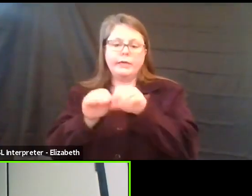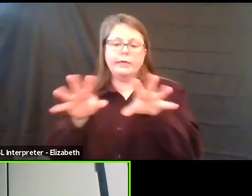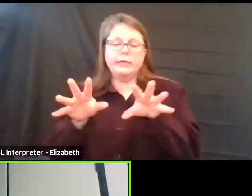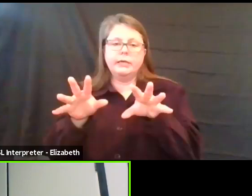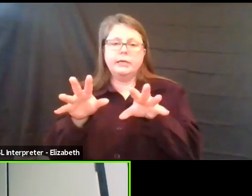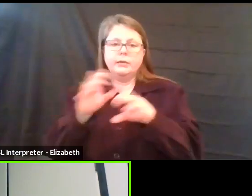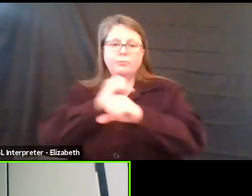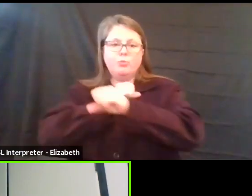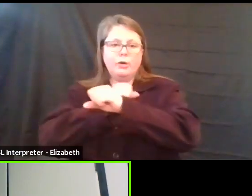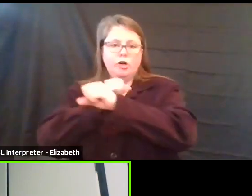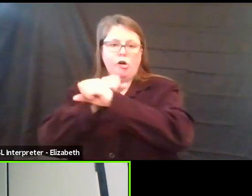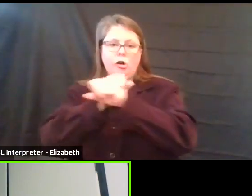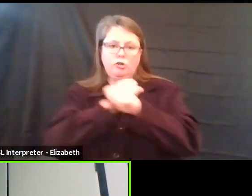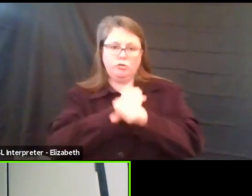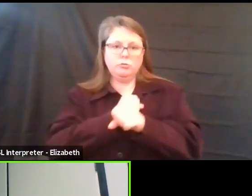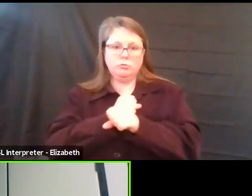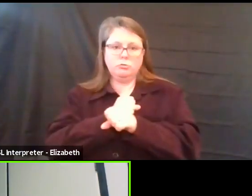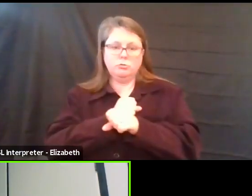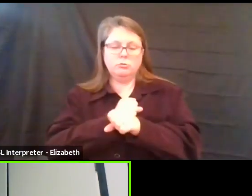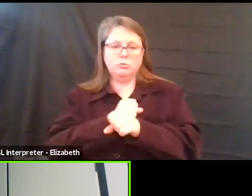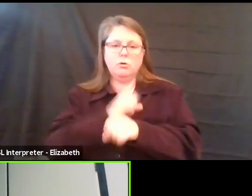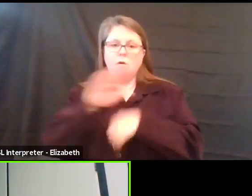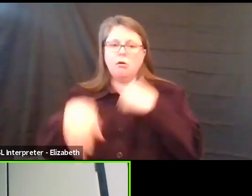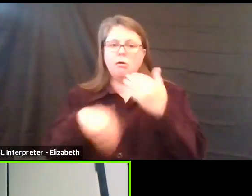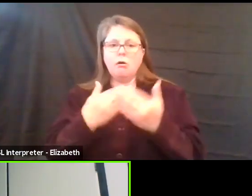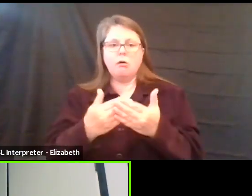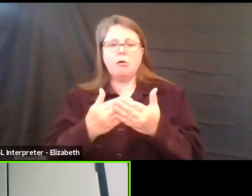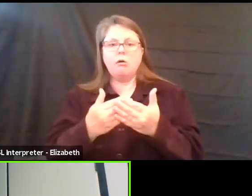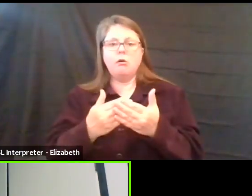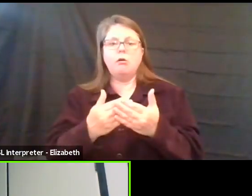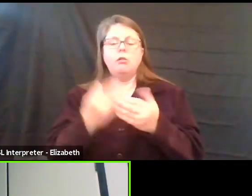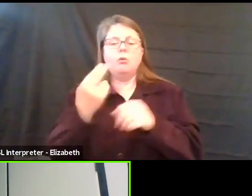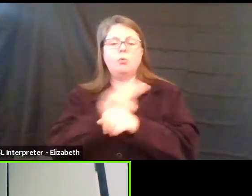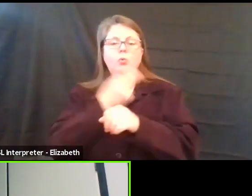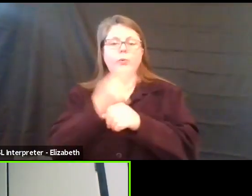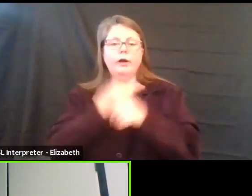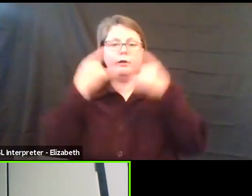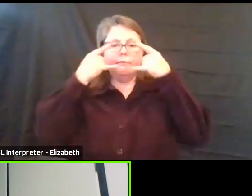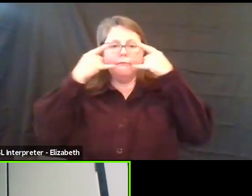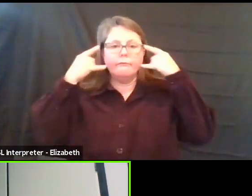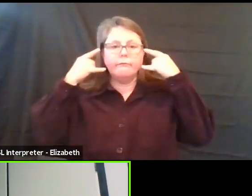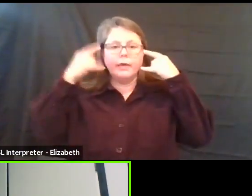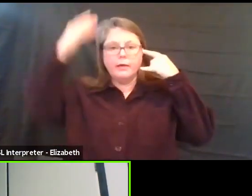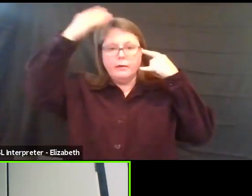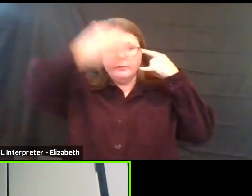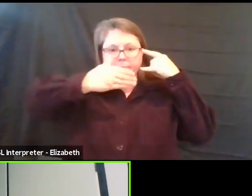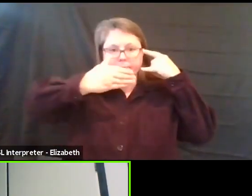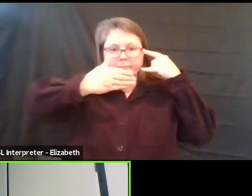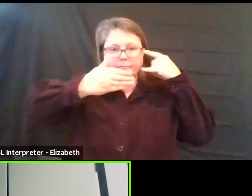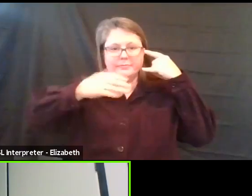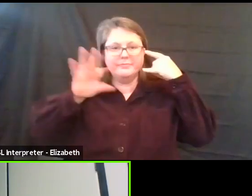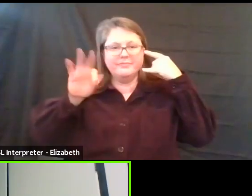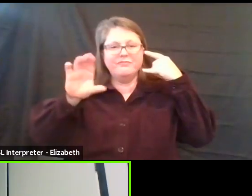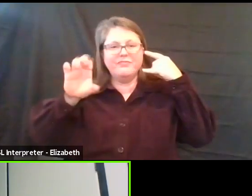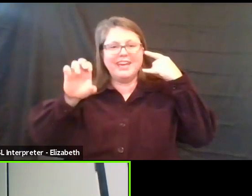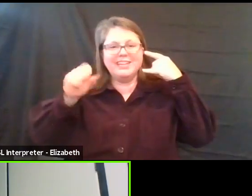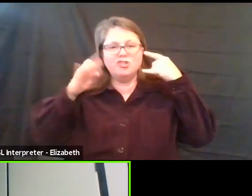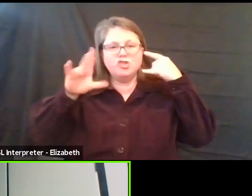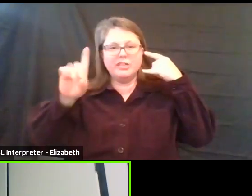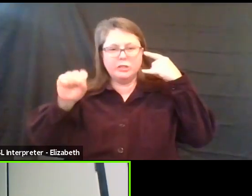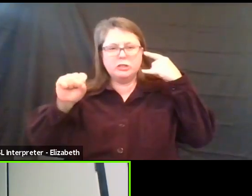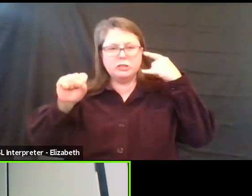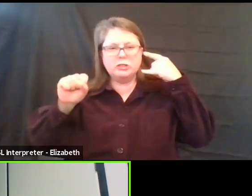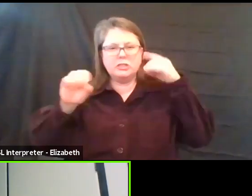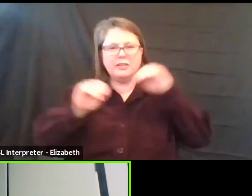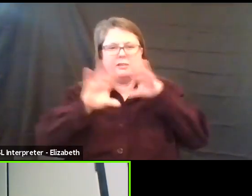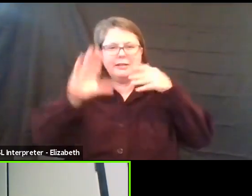in. All of our staff will be wearing face shields and masks. And I know that can seem a little bit scary, but it's really for the protection